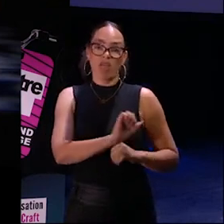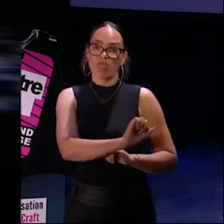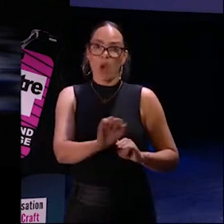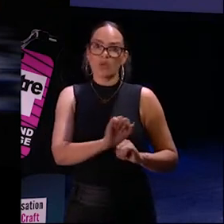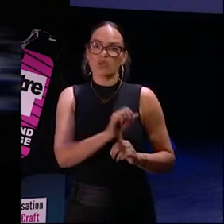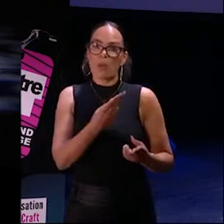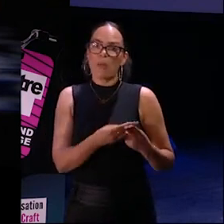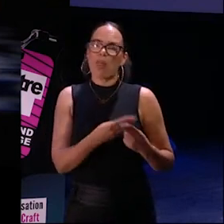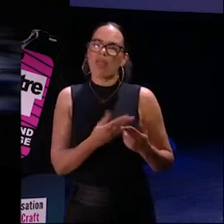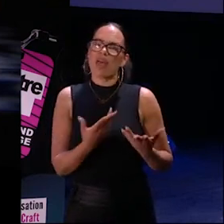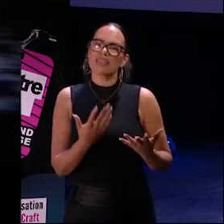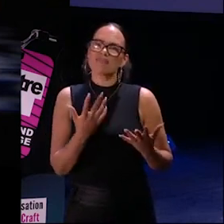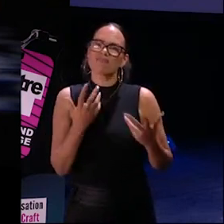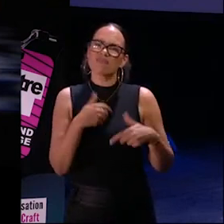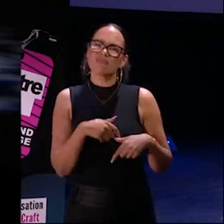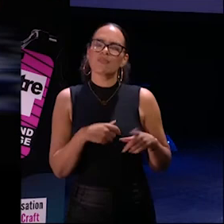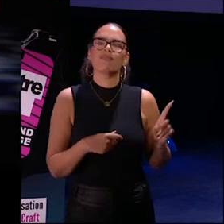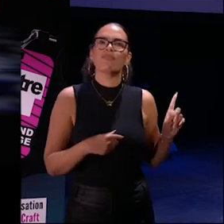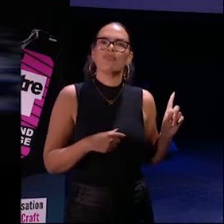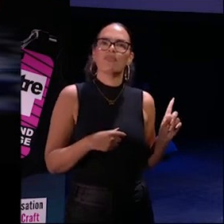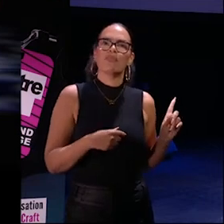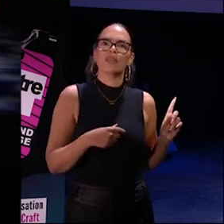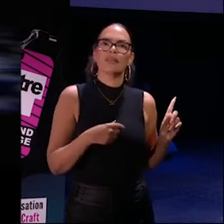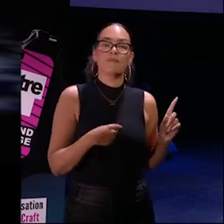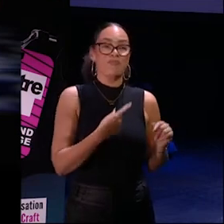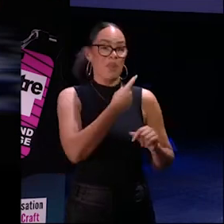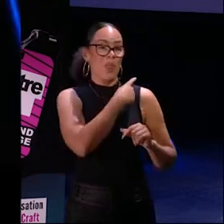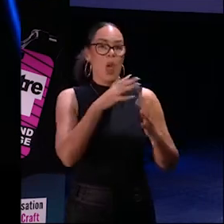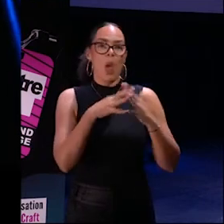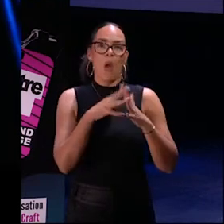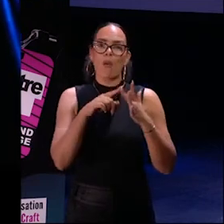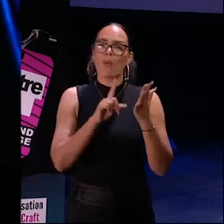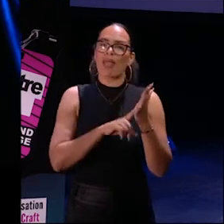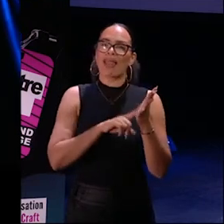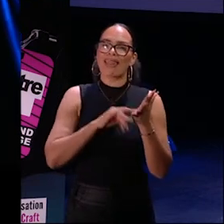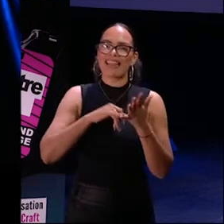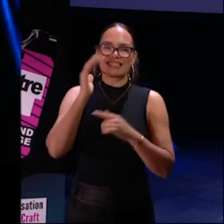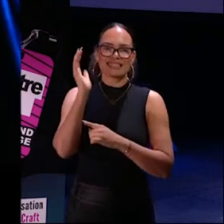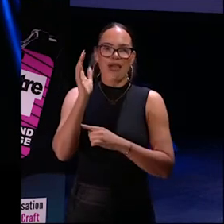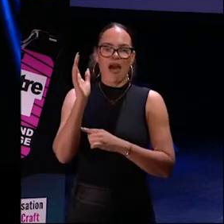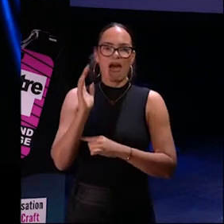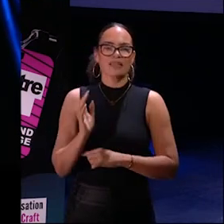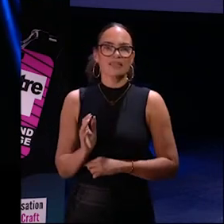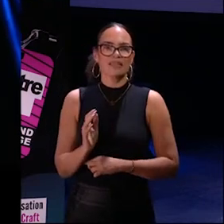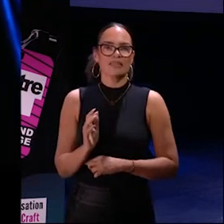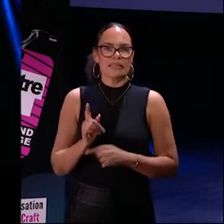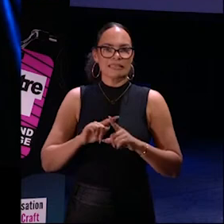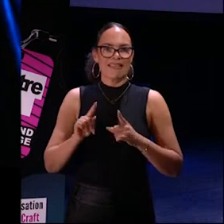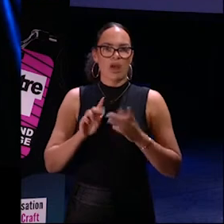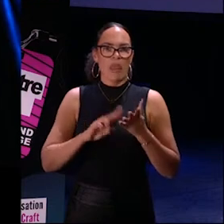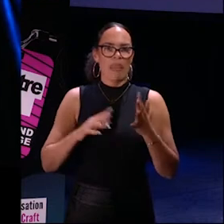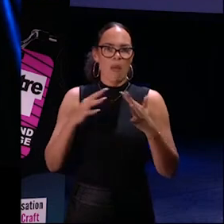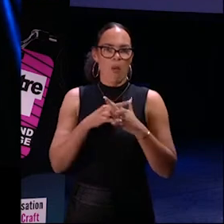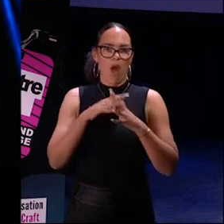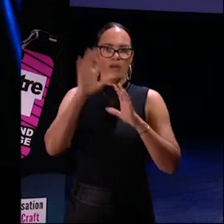Now, I wonder if there's something in, like, Will's slide with all of the different organisations and networks and stuff. It's sort of like another thing that